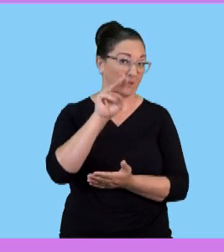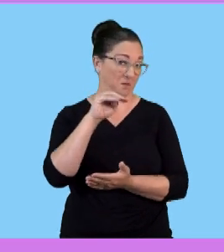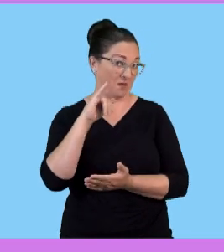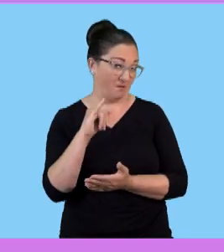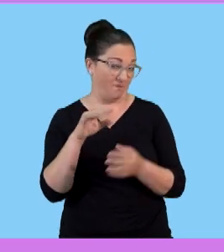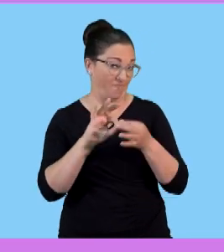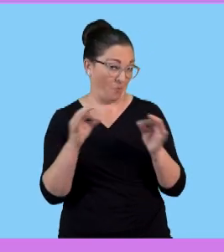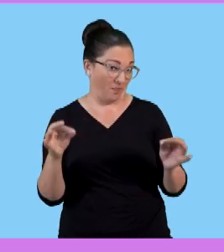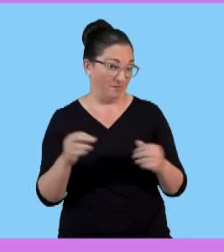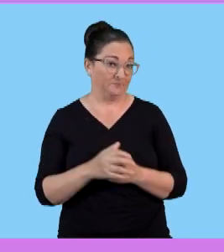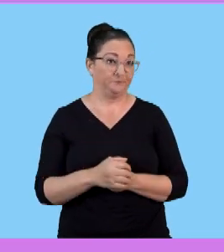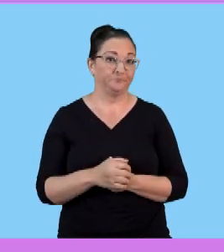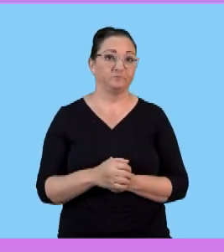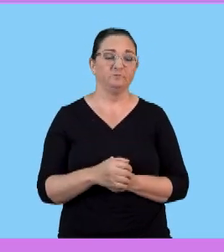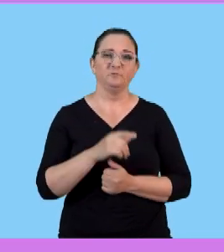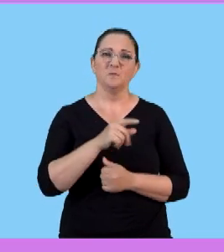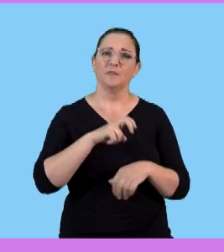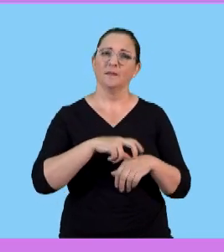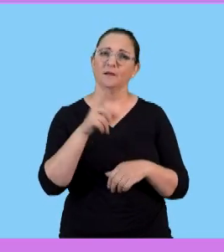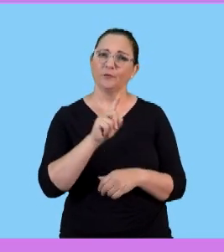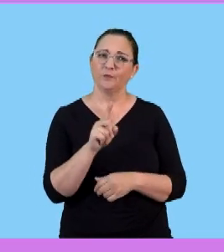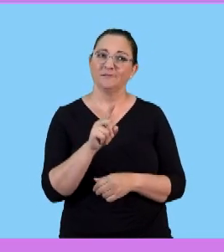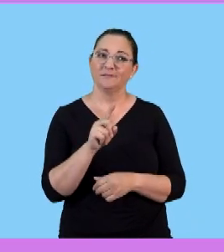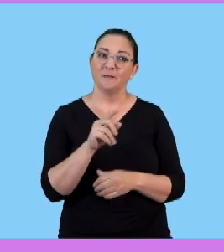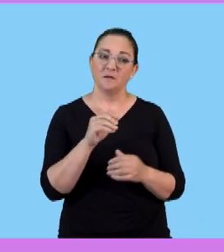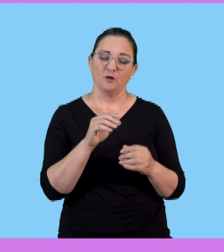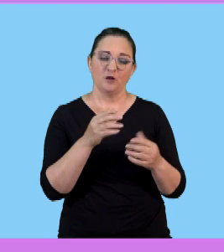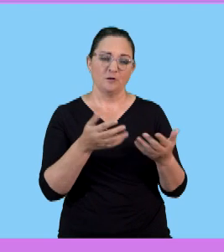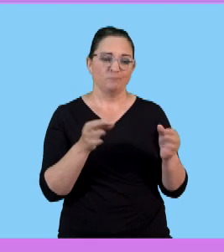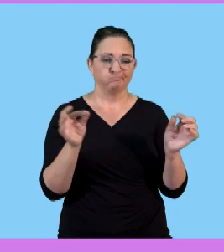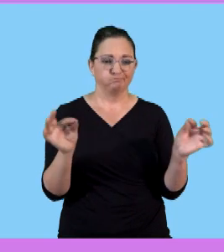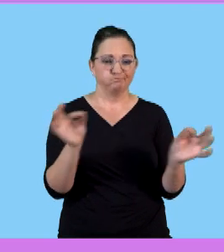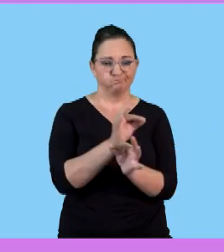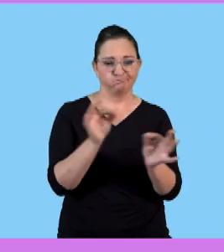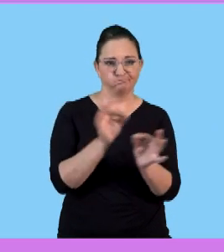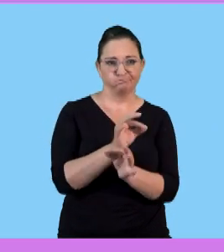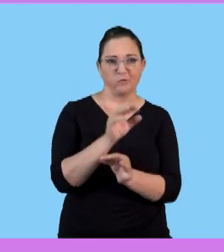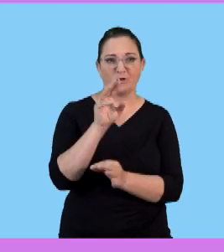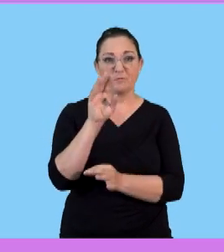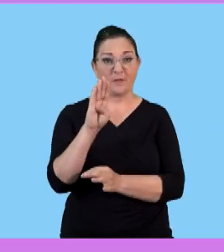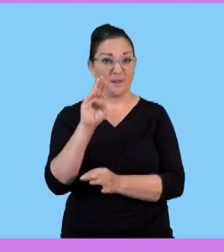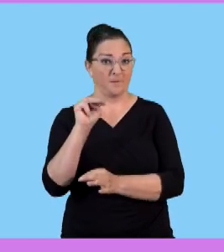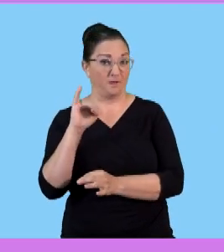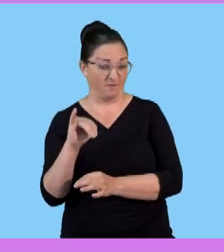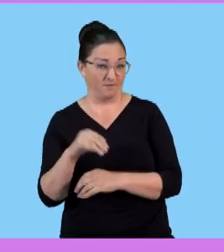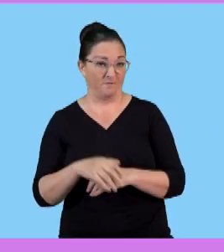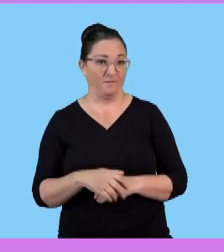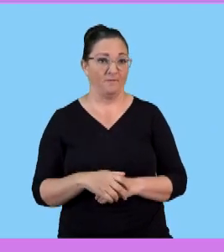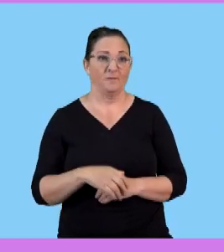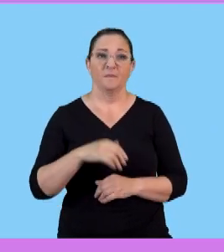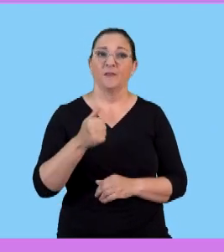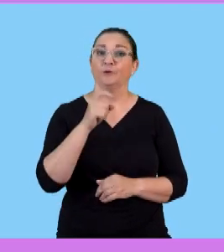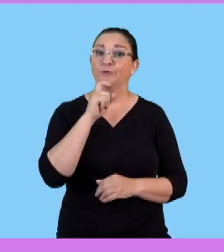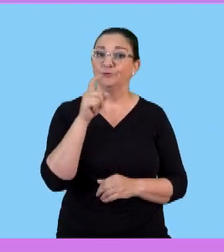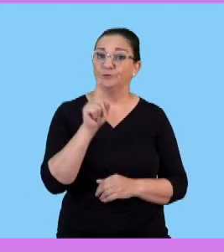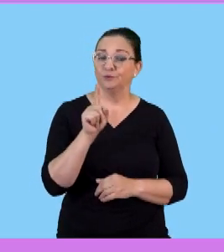formula. Also important is that you must be able to manipulate the subject of the BMI formula and